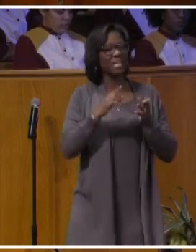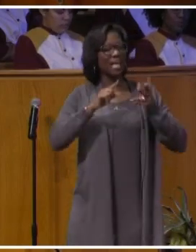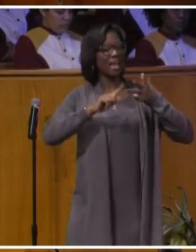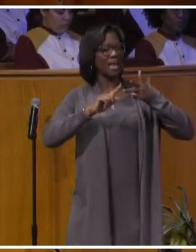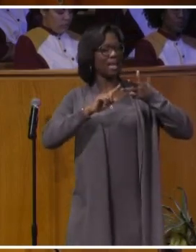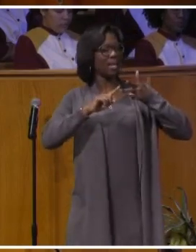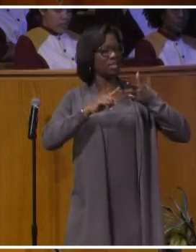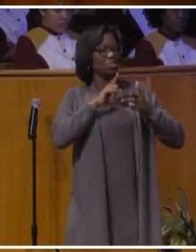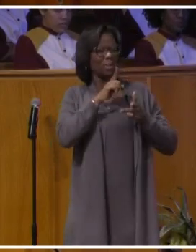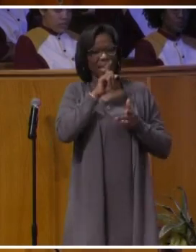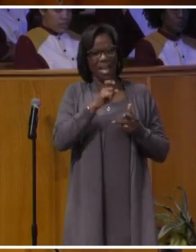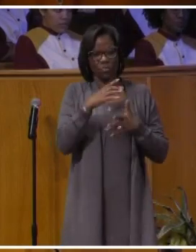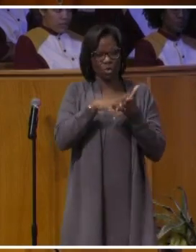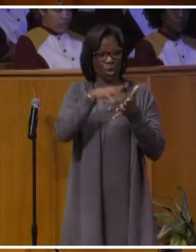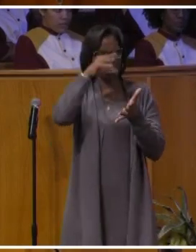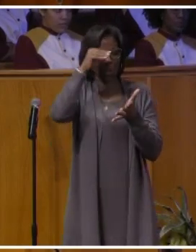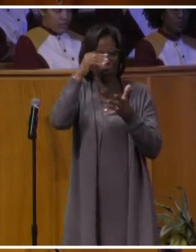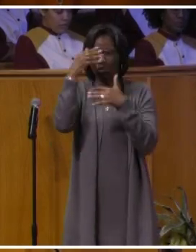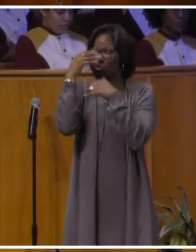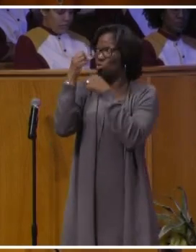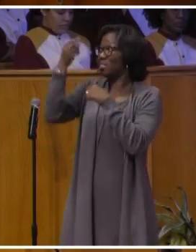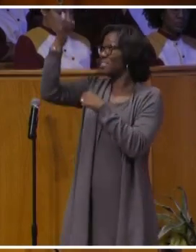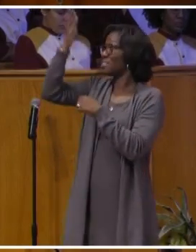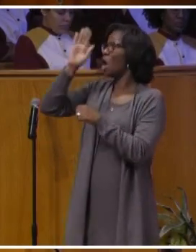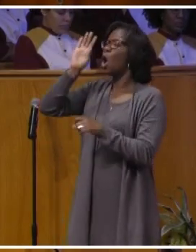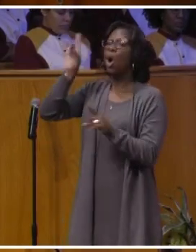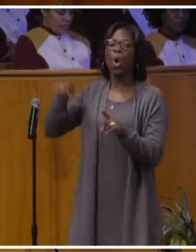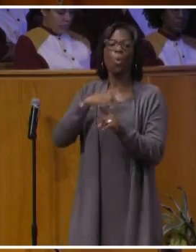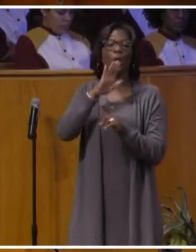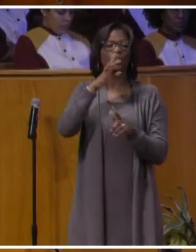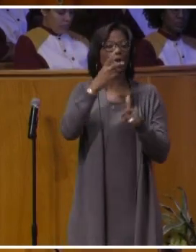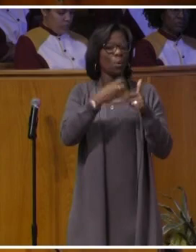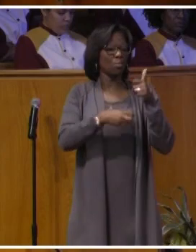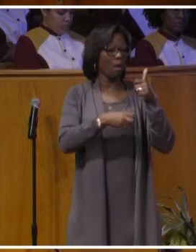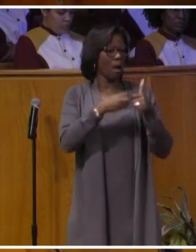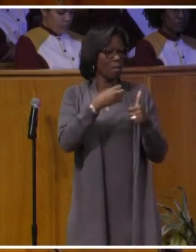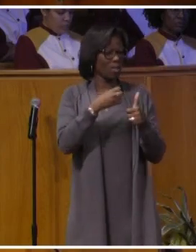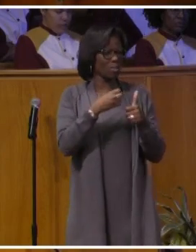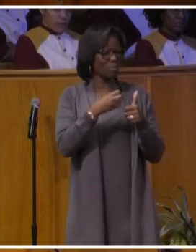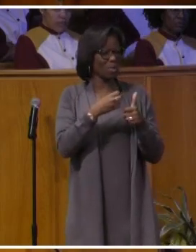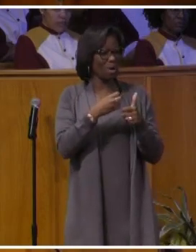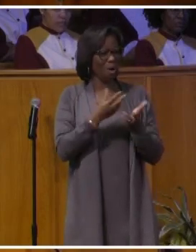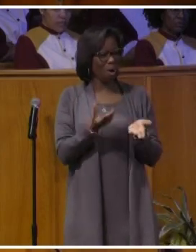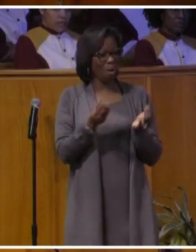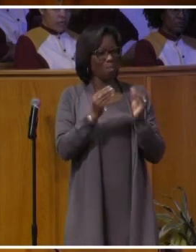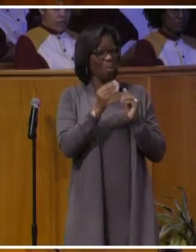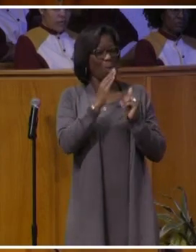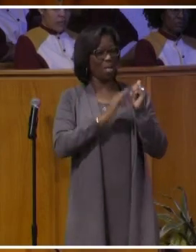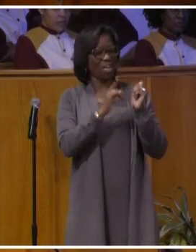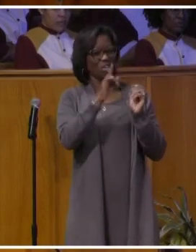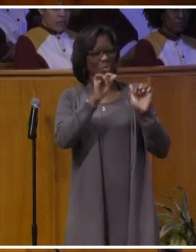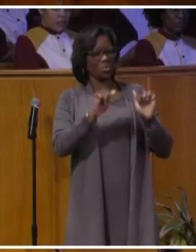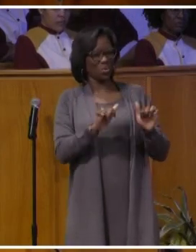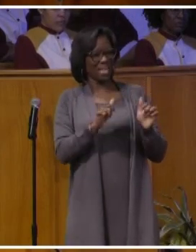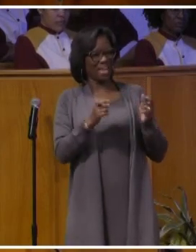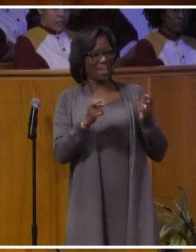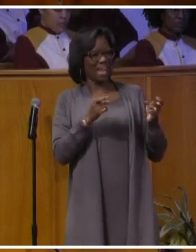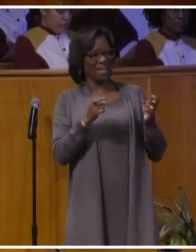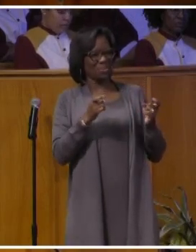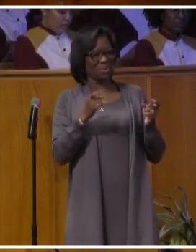one when you really got to learn to trust God. When your problems are heavier than you can handle.